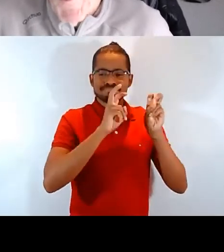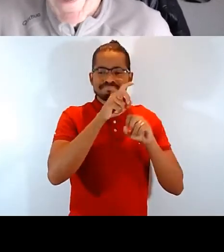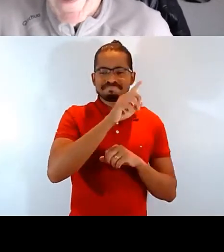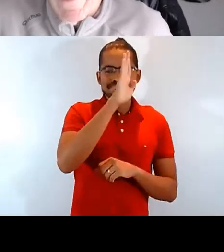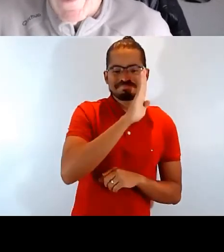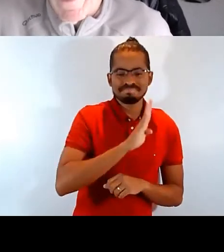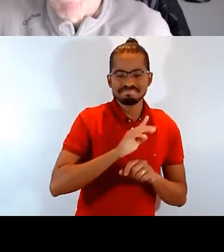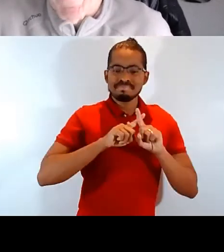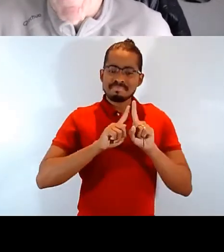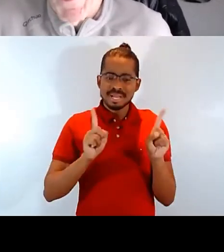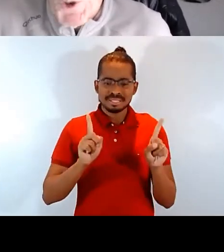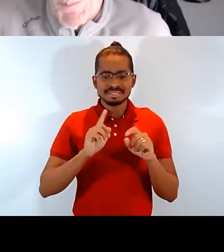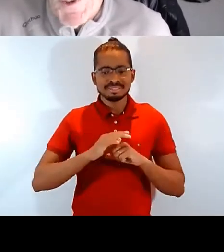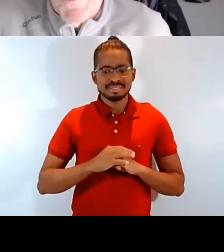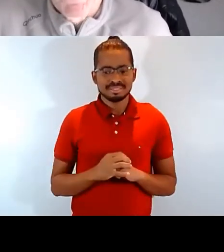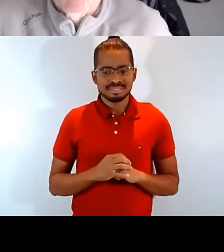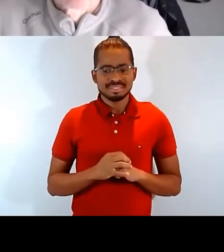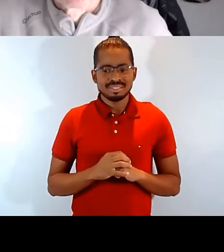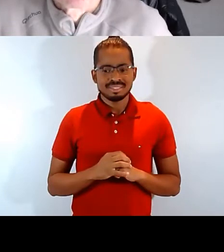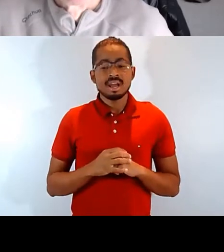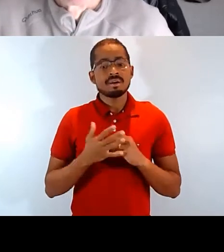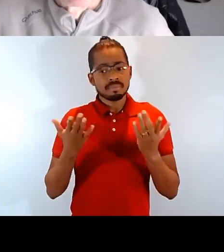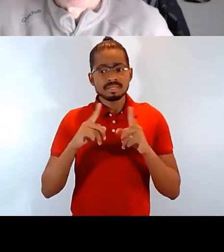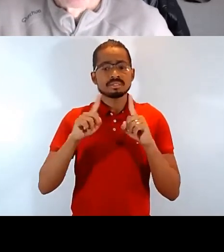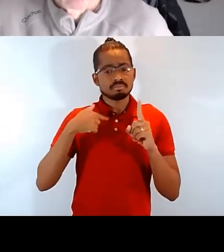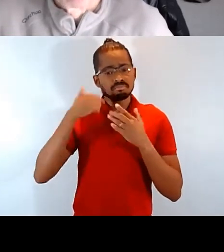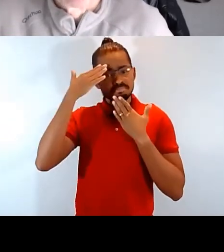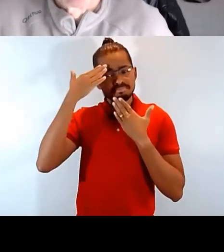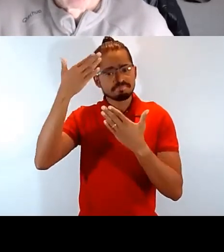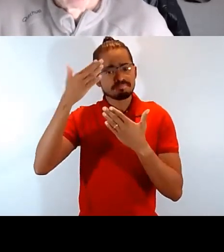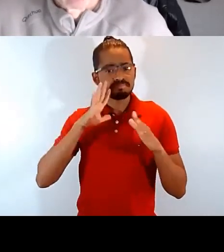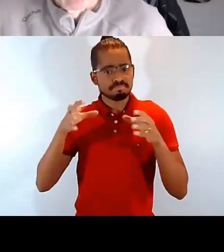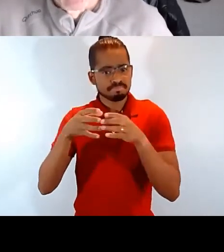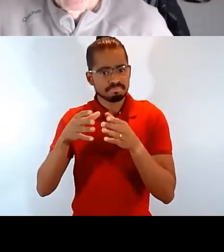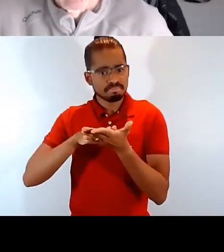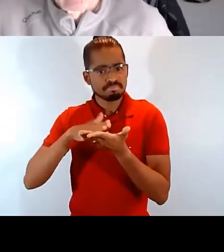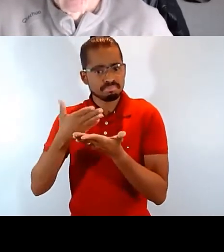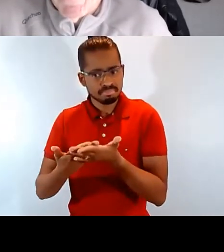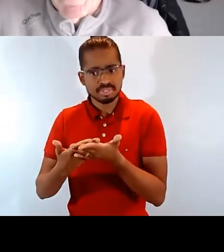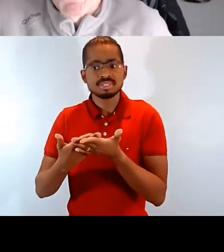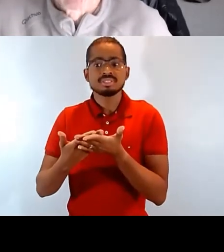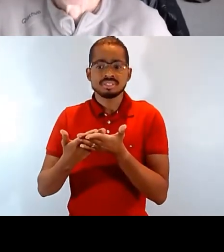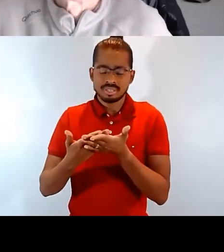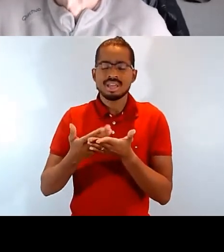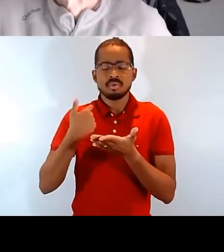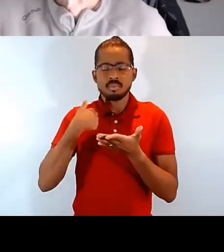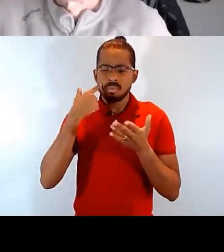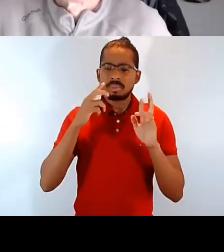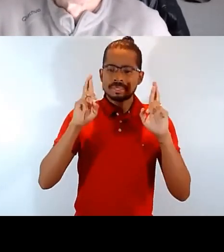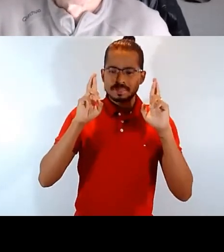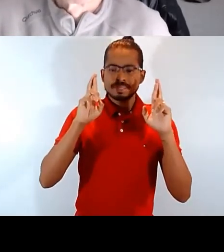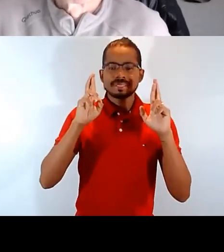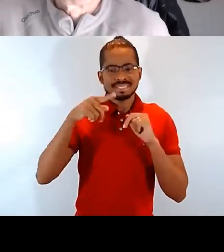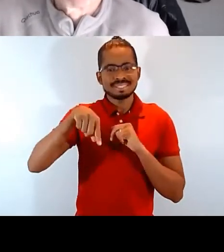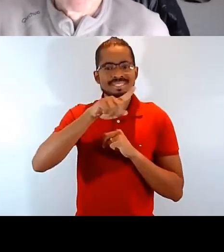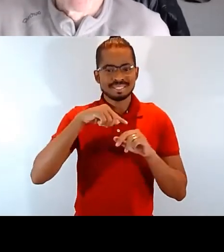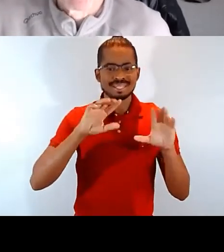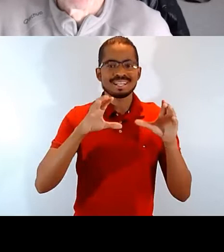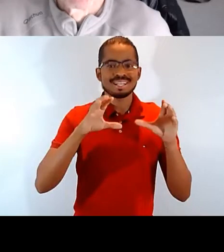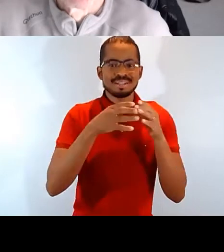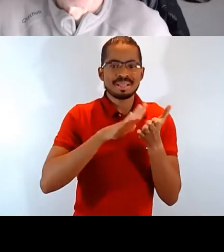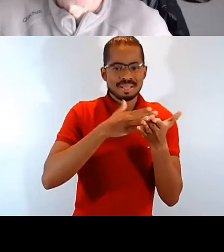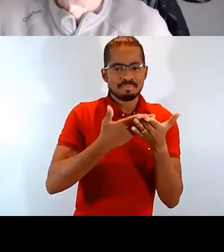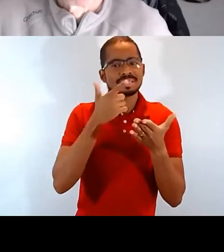By the way, I thank the interpreters. I hope the interpreters did get a chance to